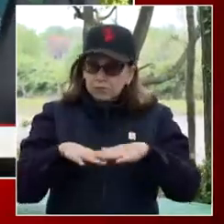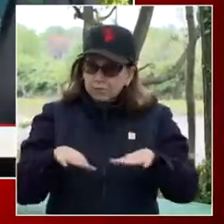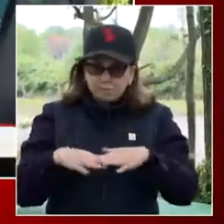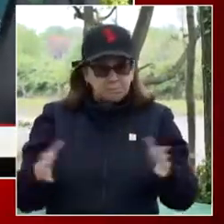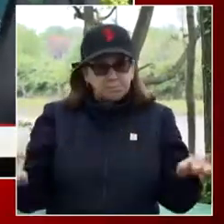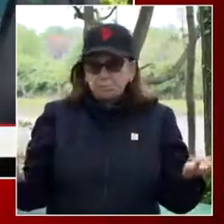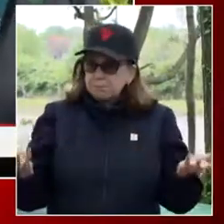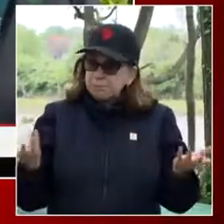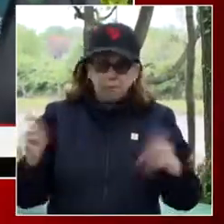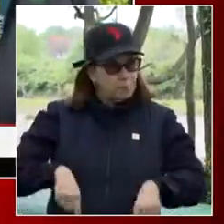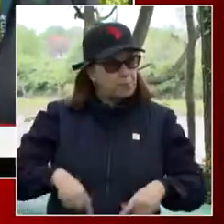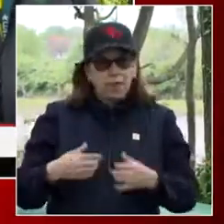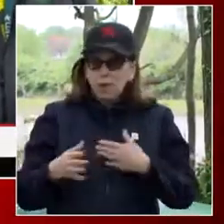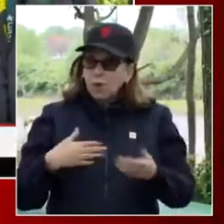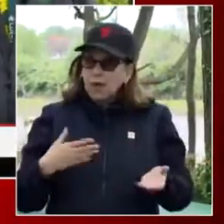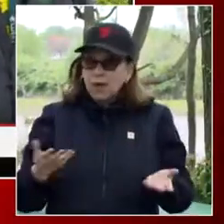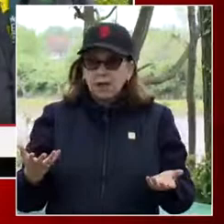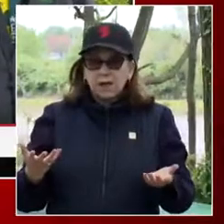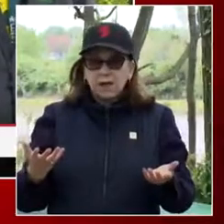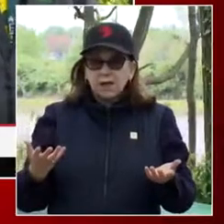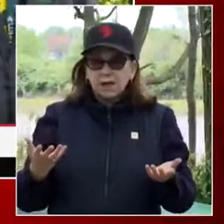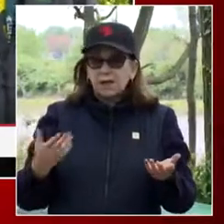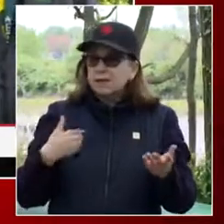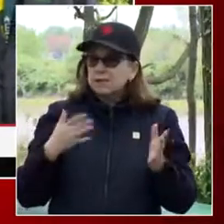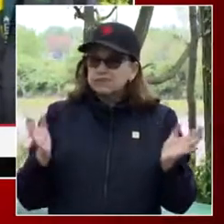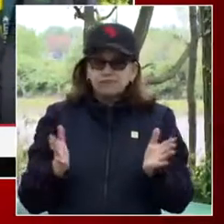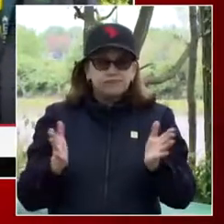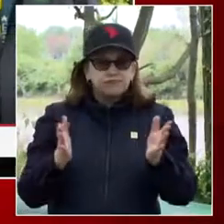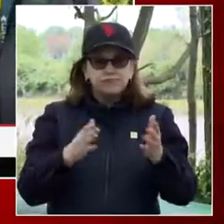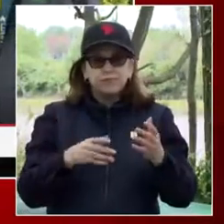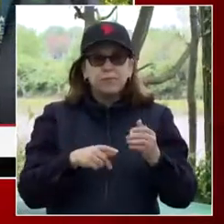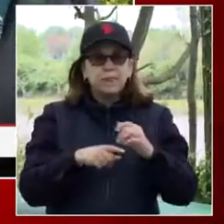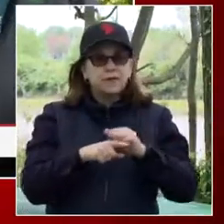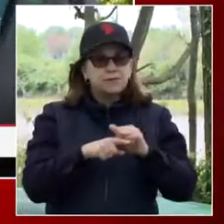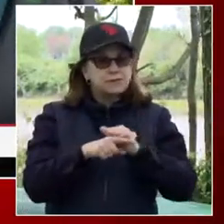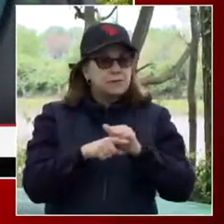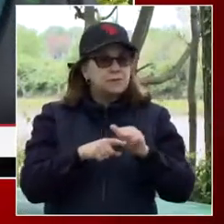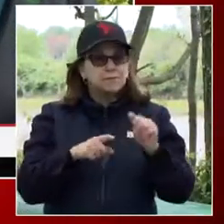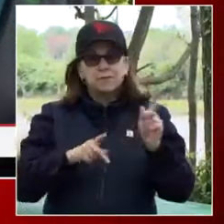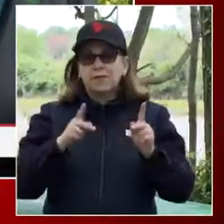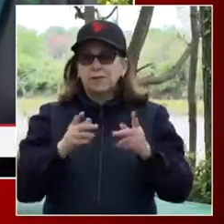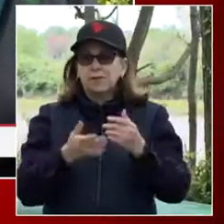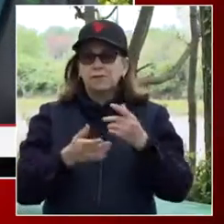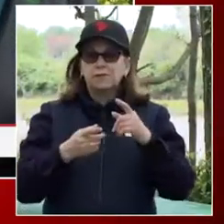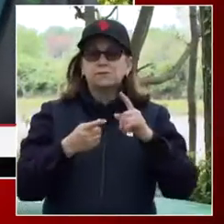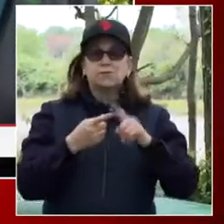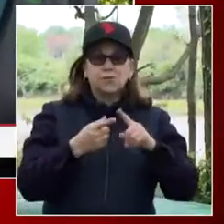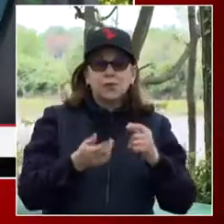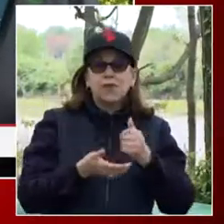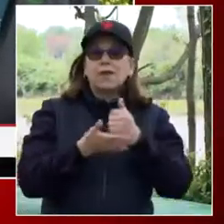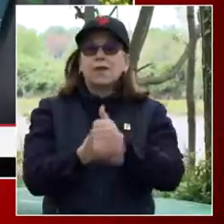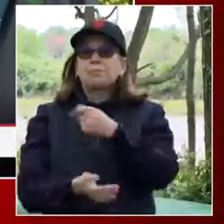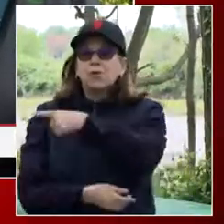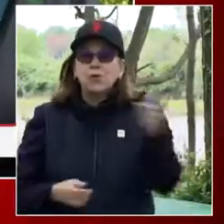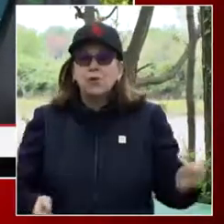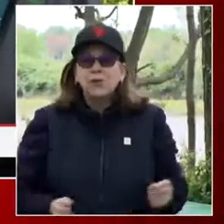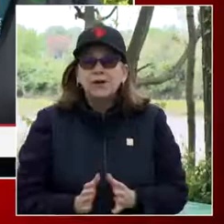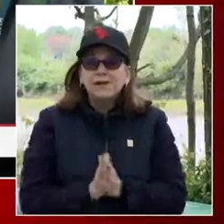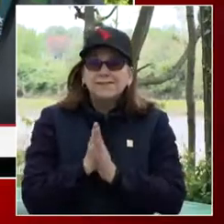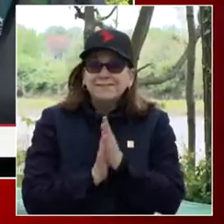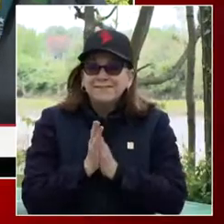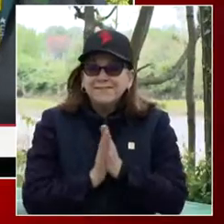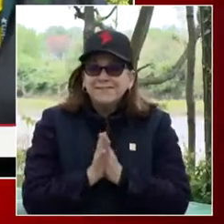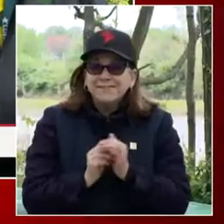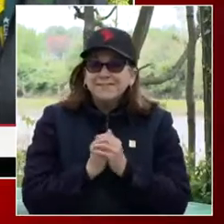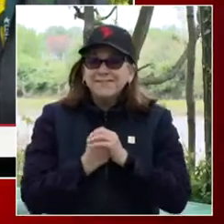Our exceptional staff will be there. They're trained. They're ready to guide you on the water. And please keep an